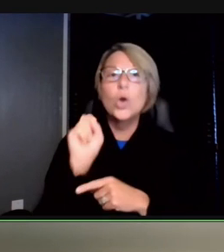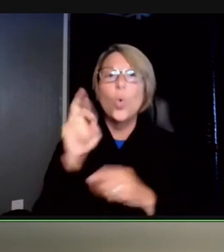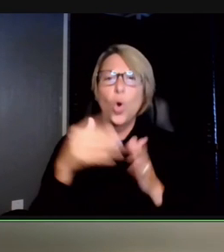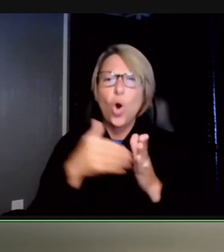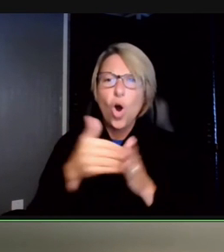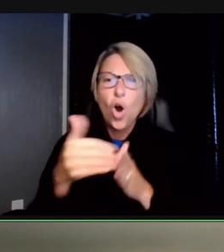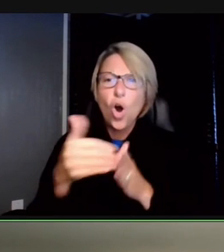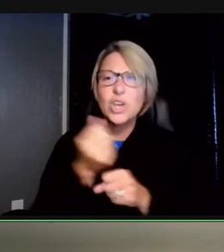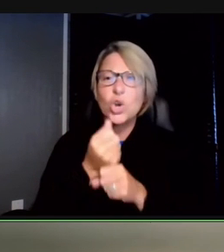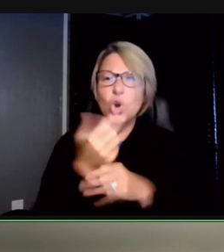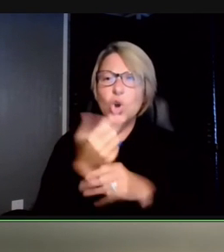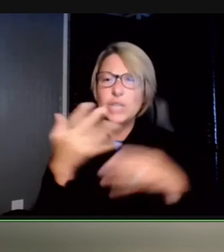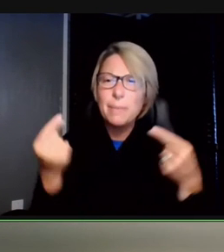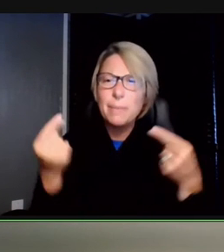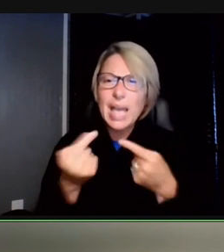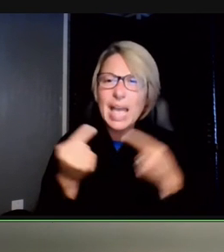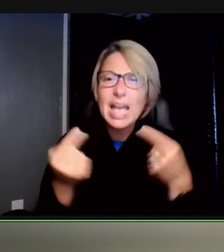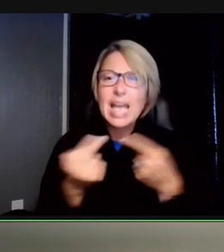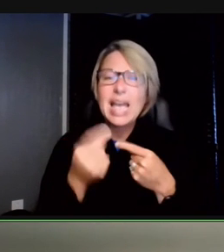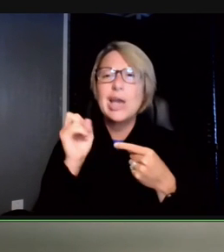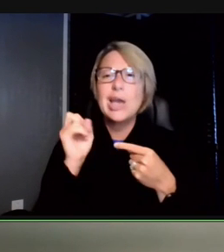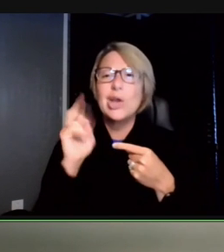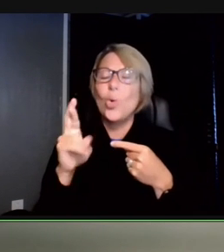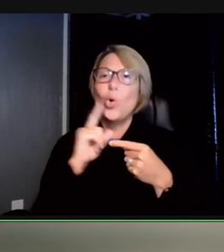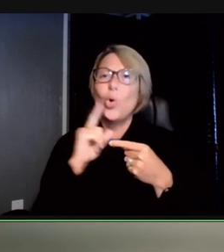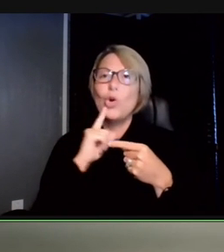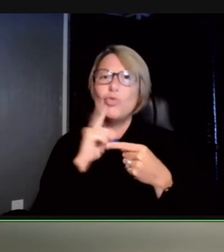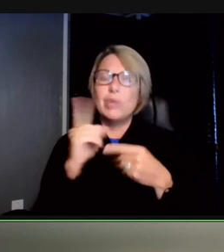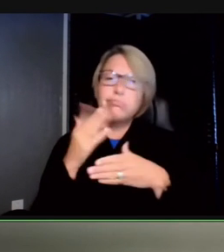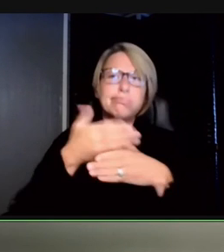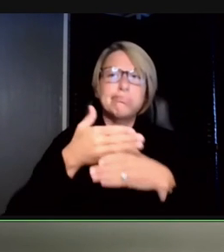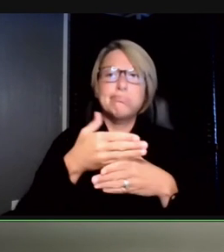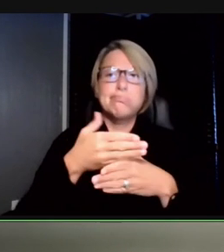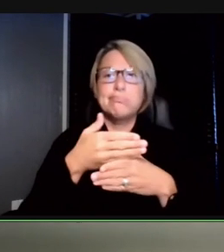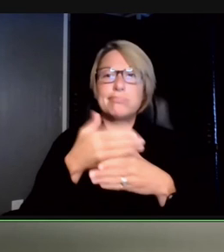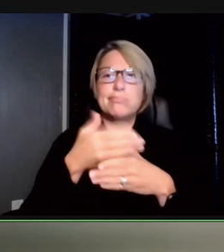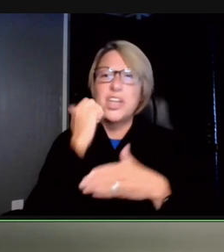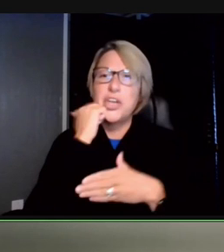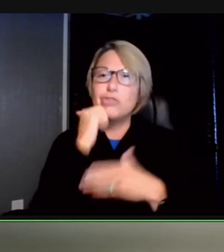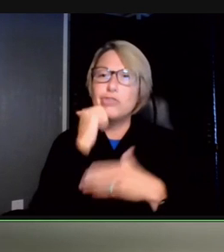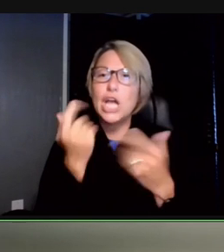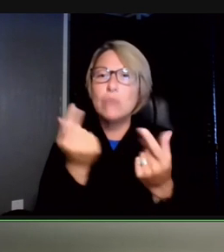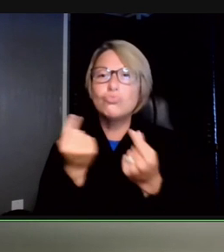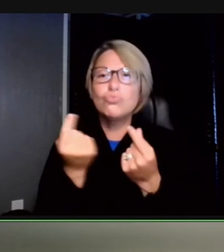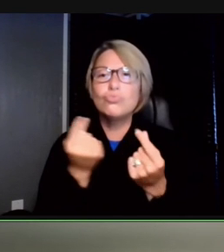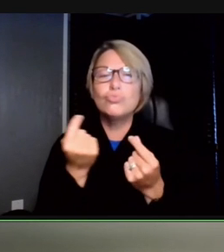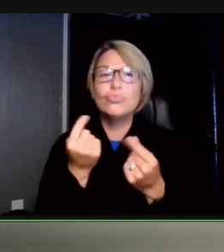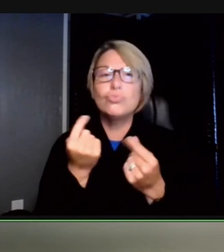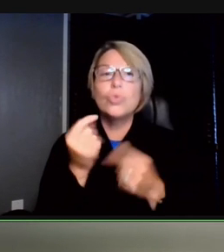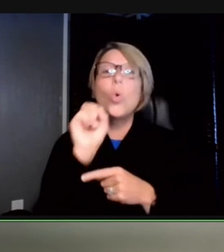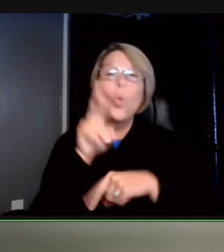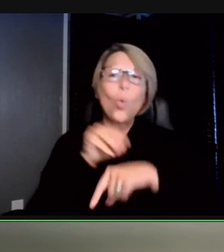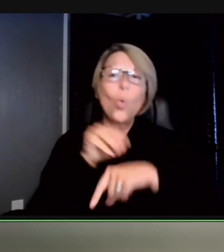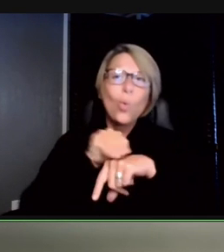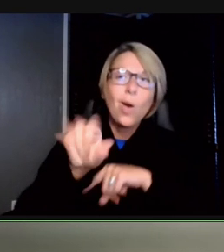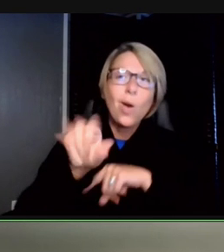or interfering with other daily activities, or if it is causing other behavioral